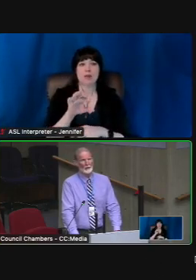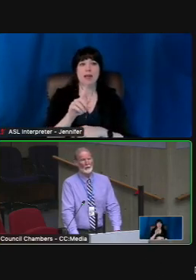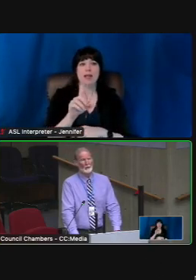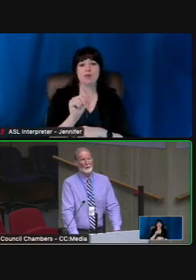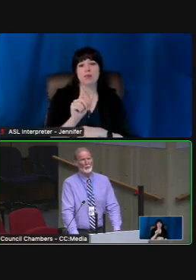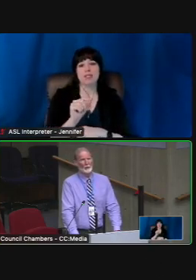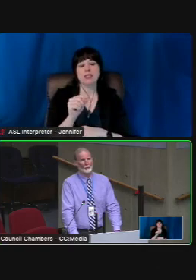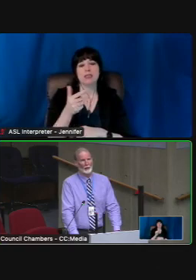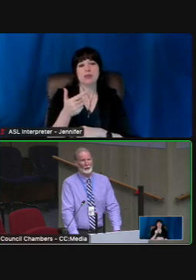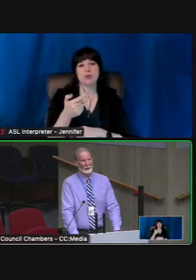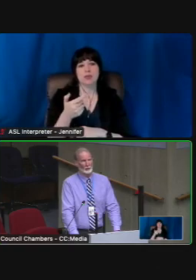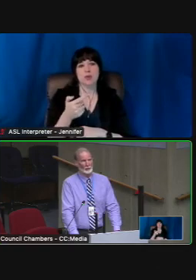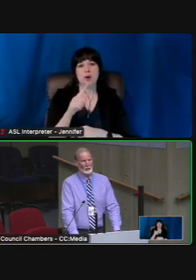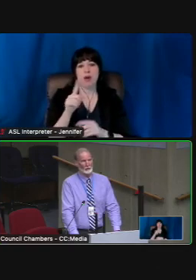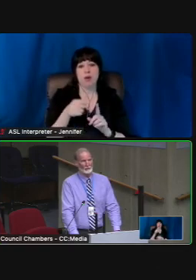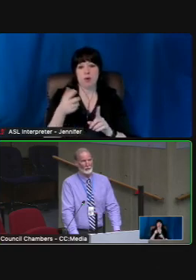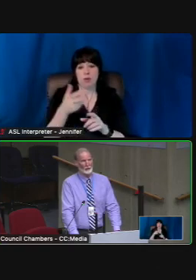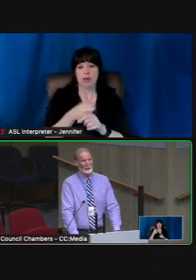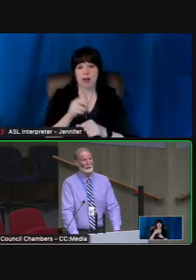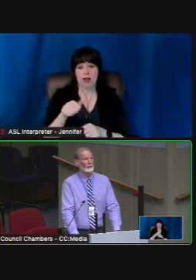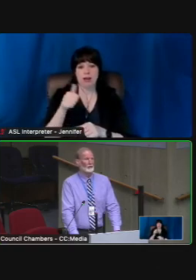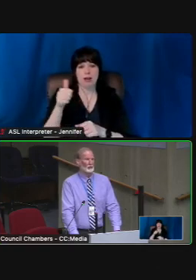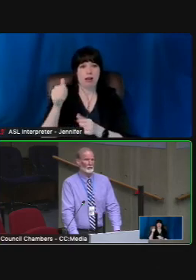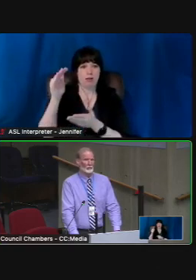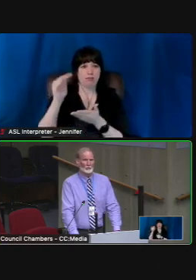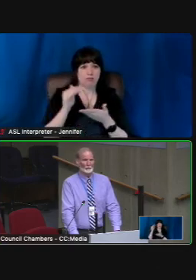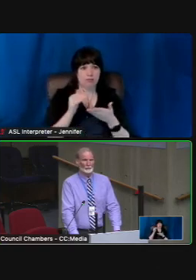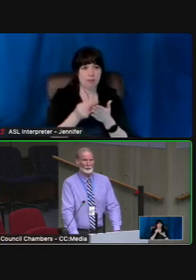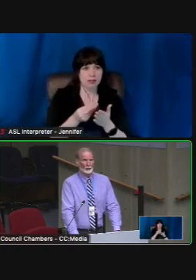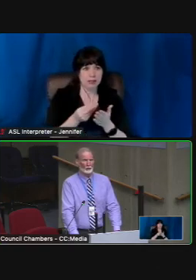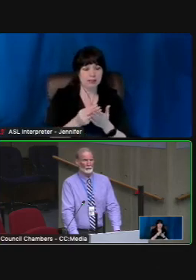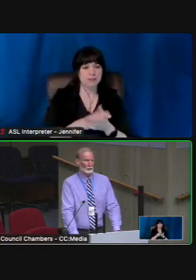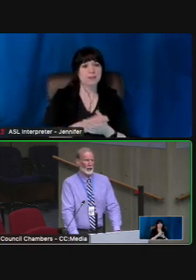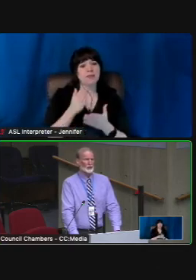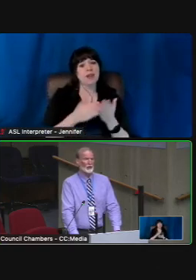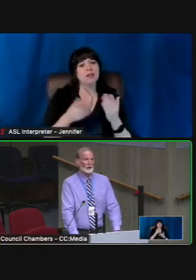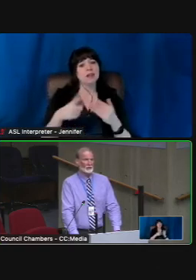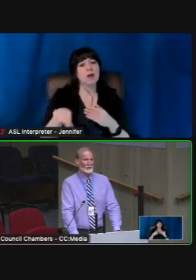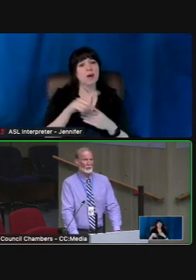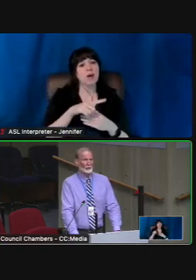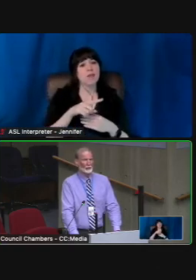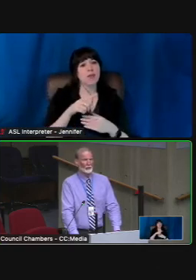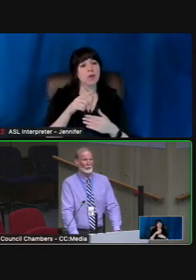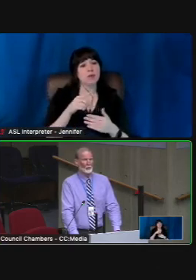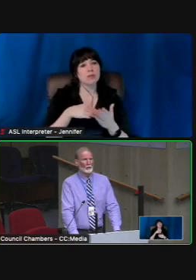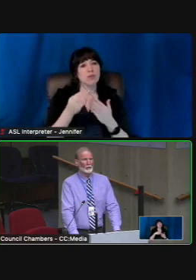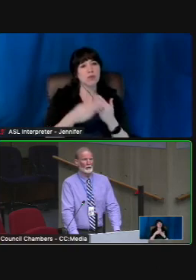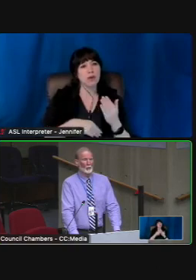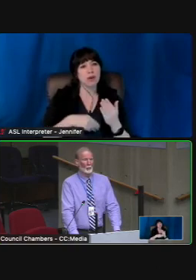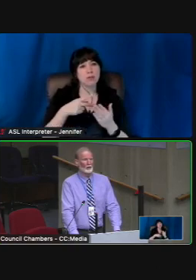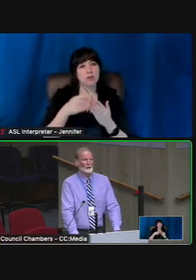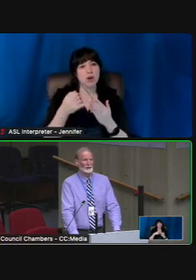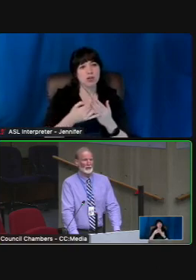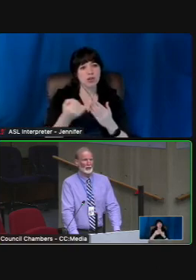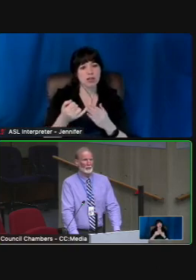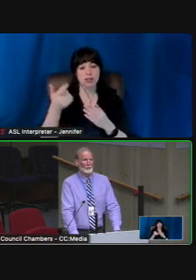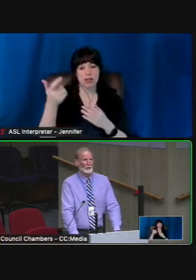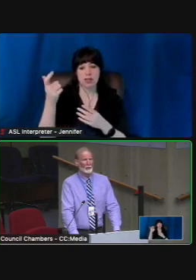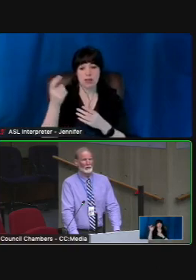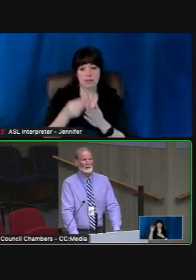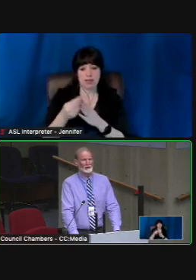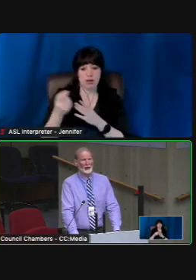mid-2021, when we got another tranche of money, some of those projects that were awarded at the